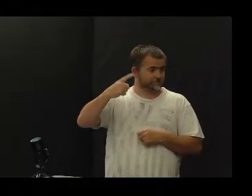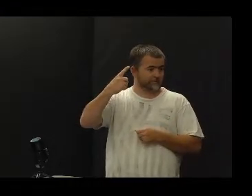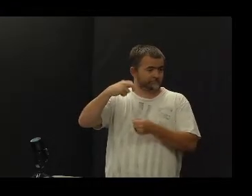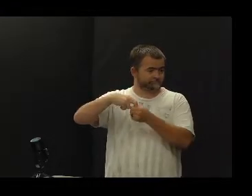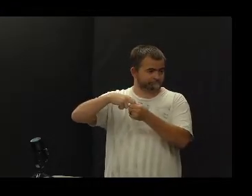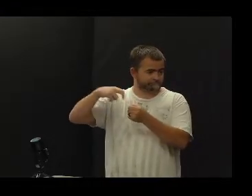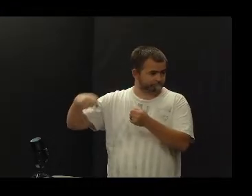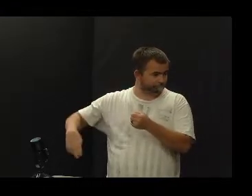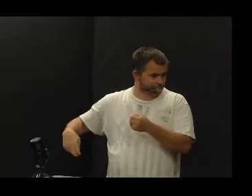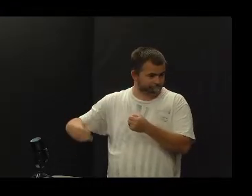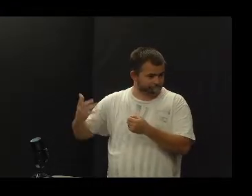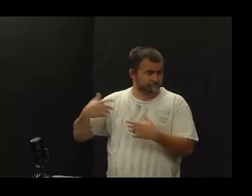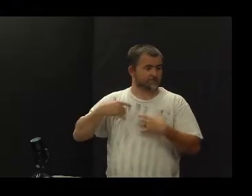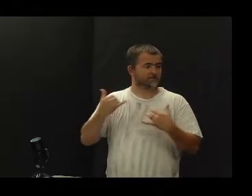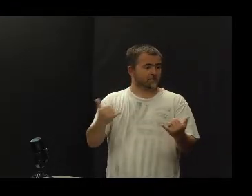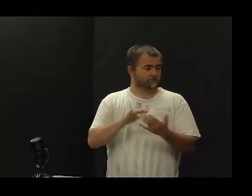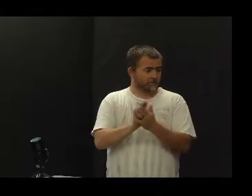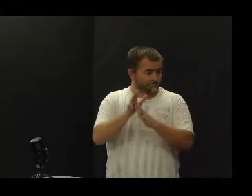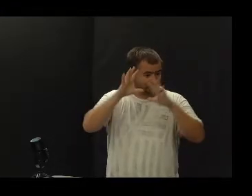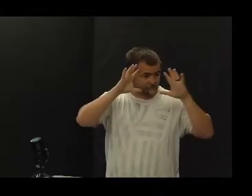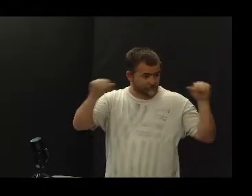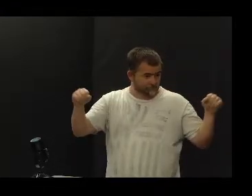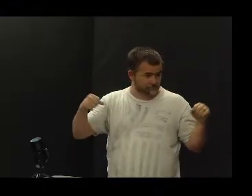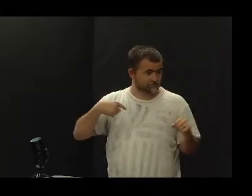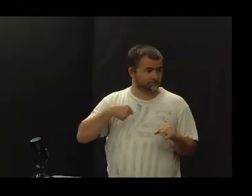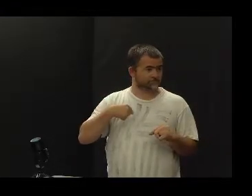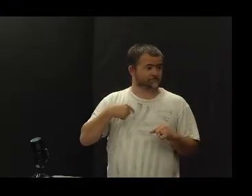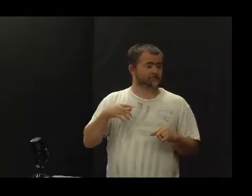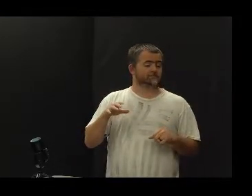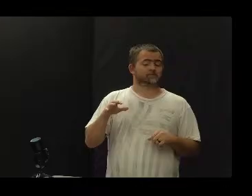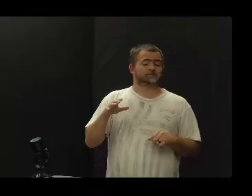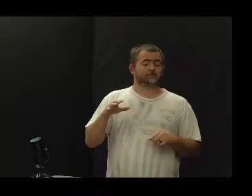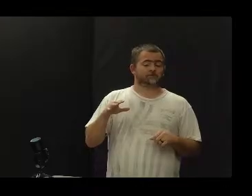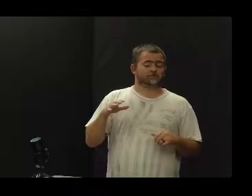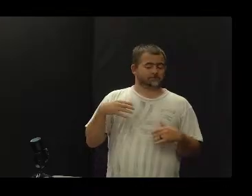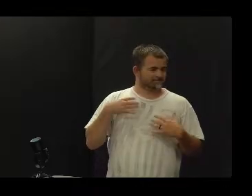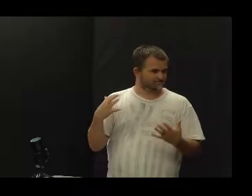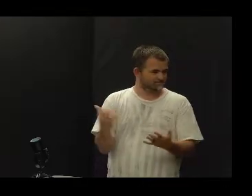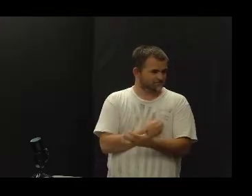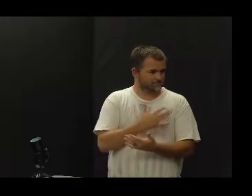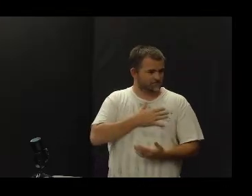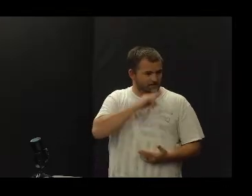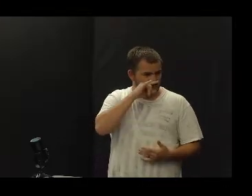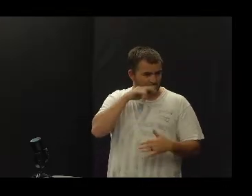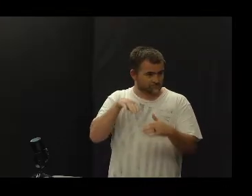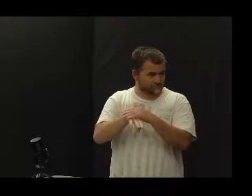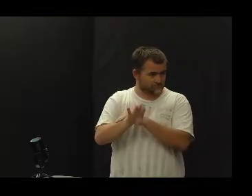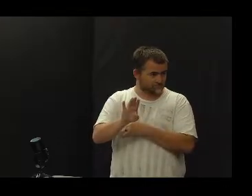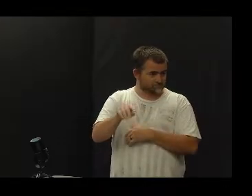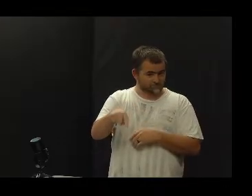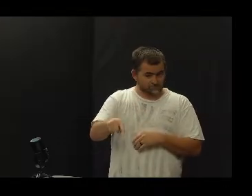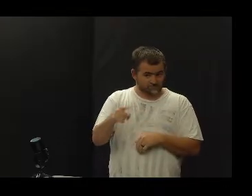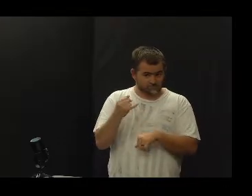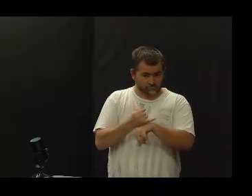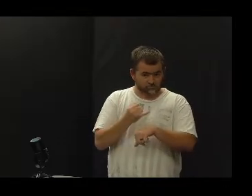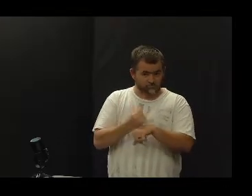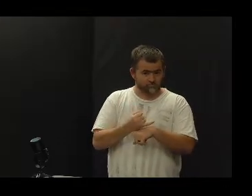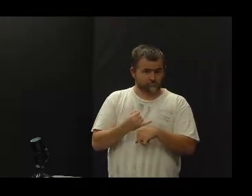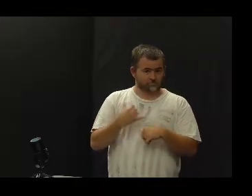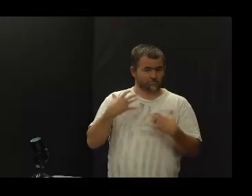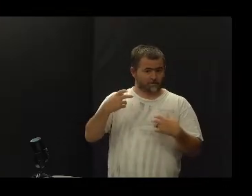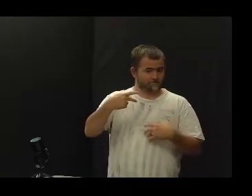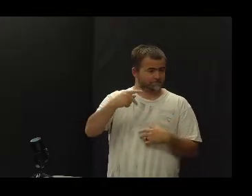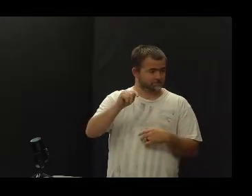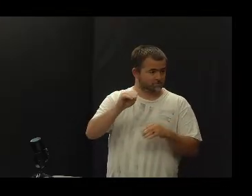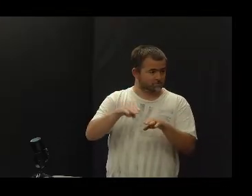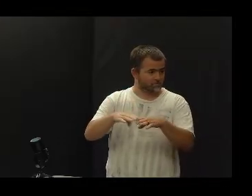A president, a vice president. I know our former vice president stepped down. I took over as the president, and